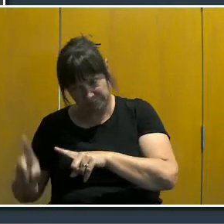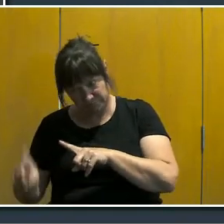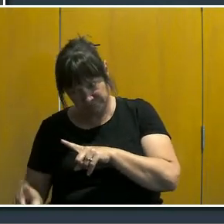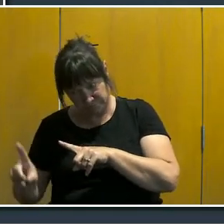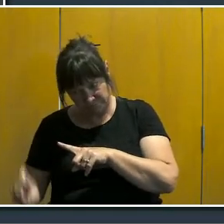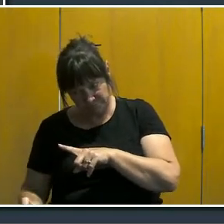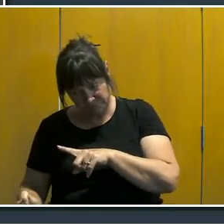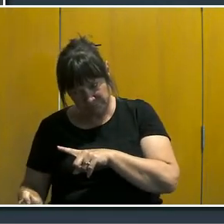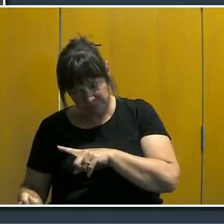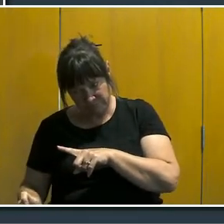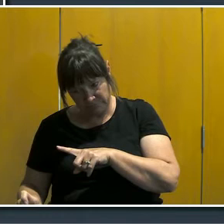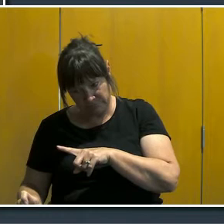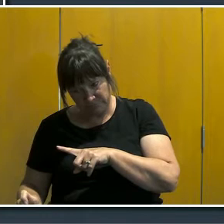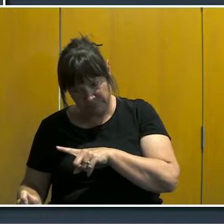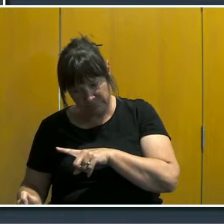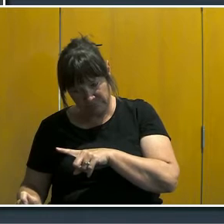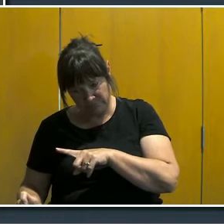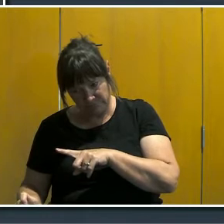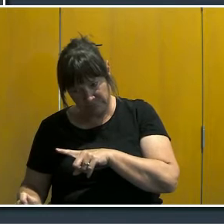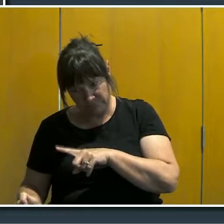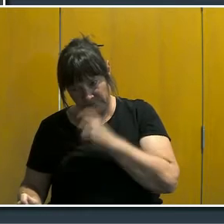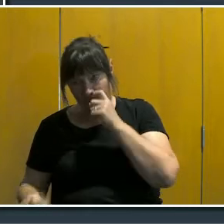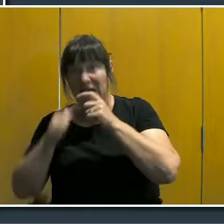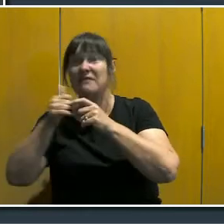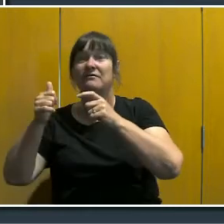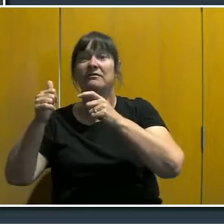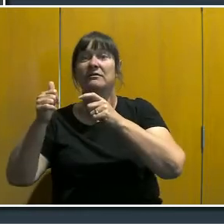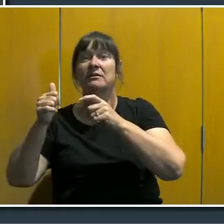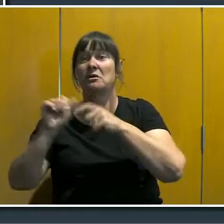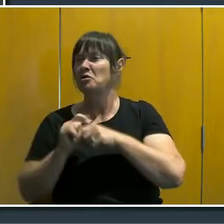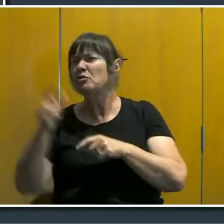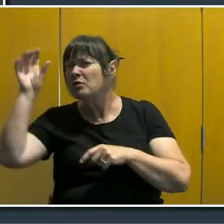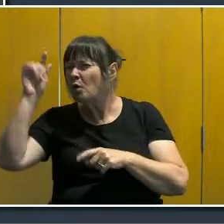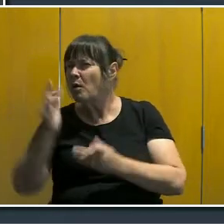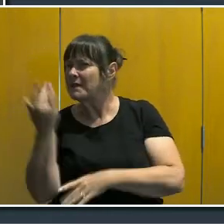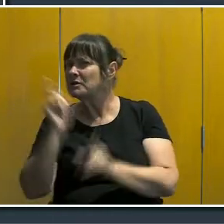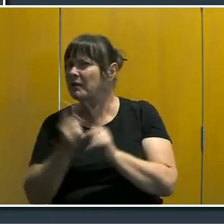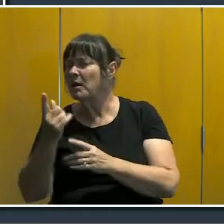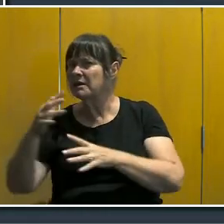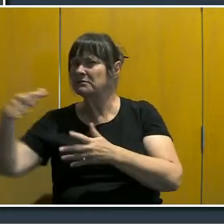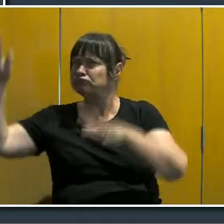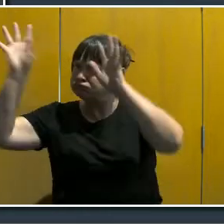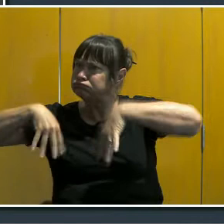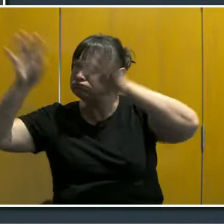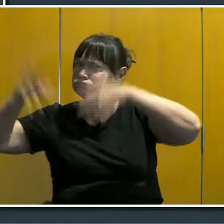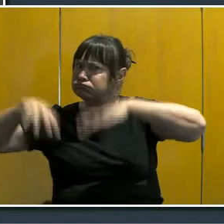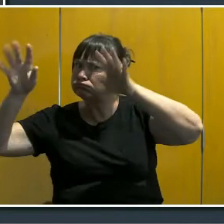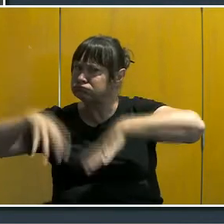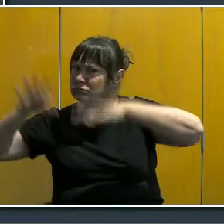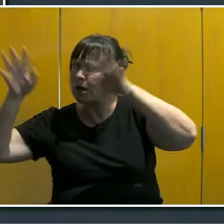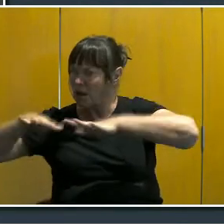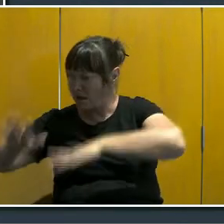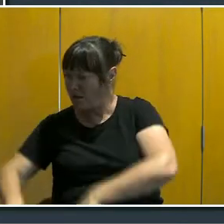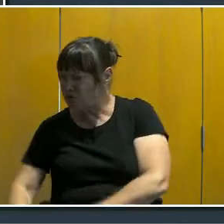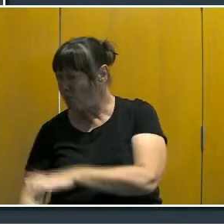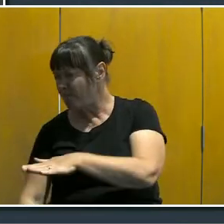debris catches on the growth when we have a storm like we did at the end of November, when I was out there at 5:30 in the